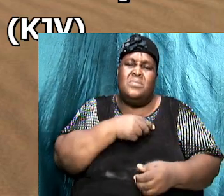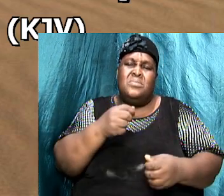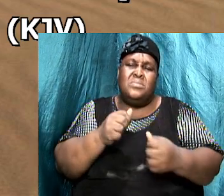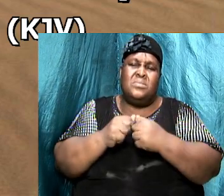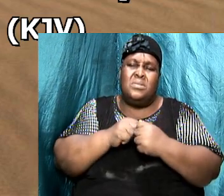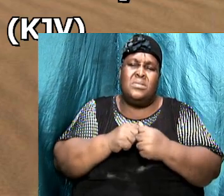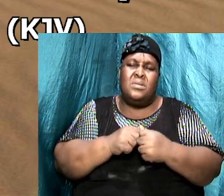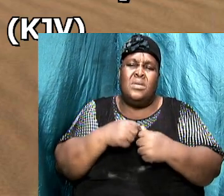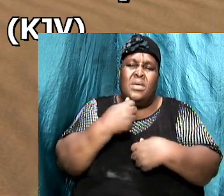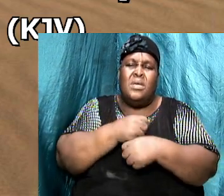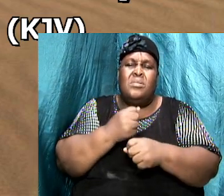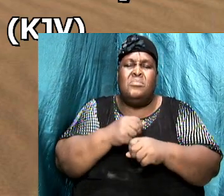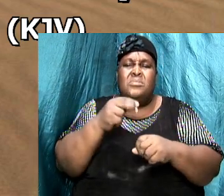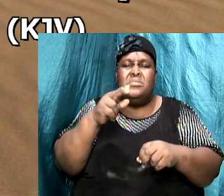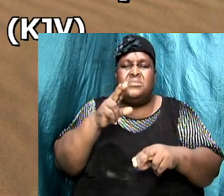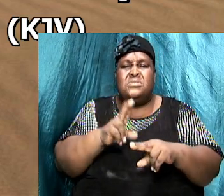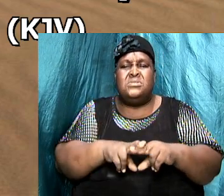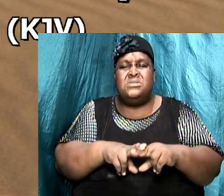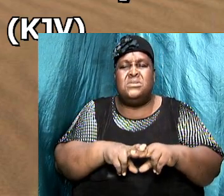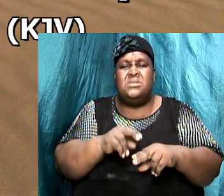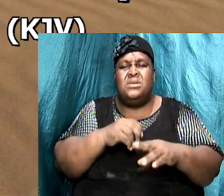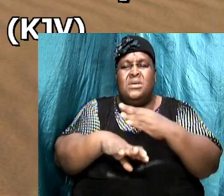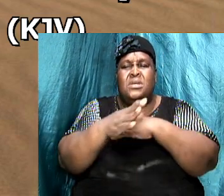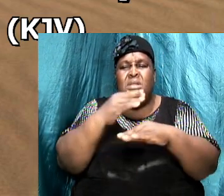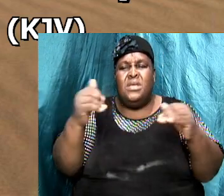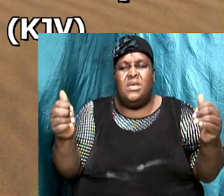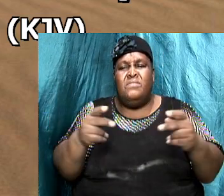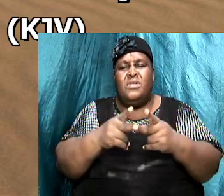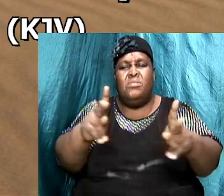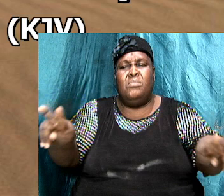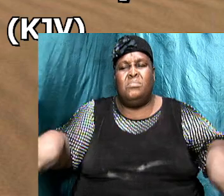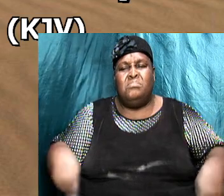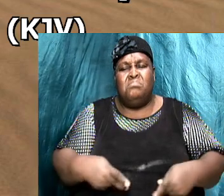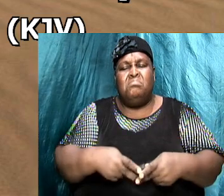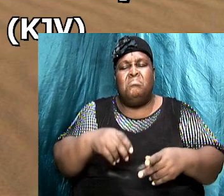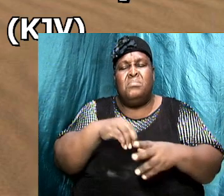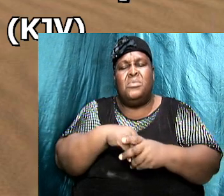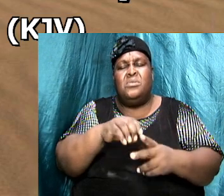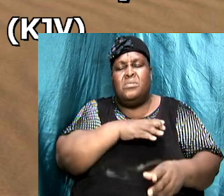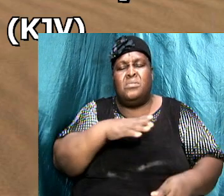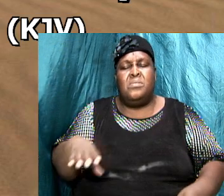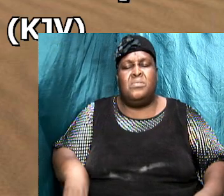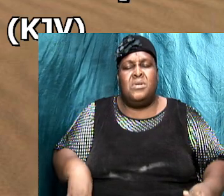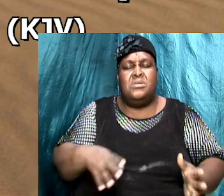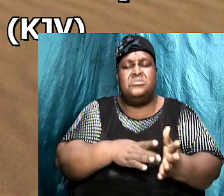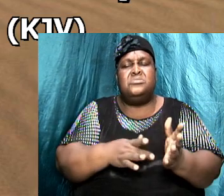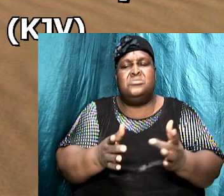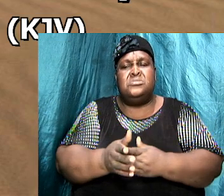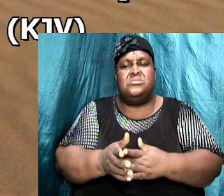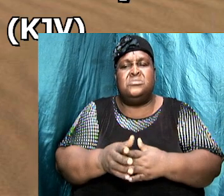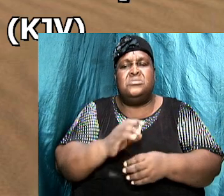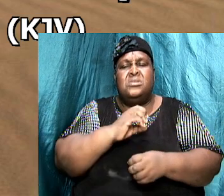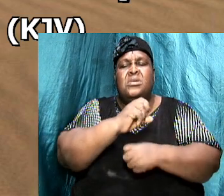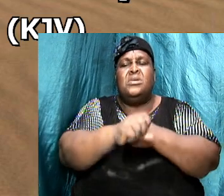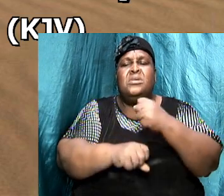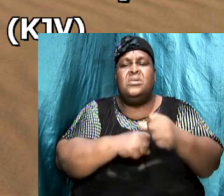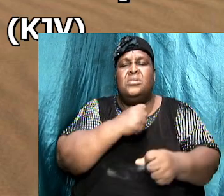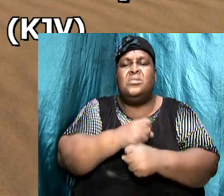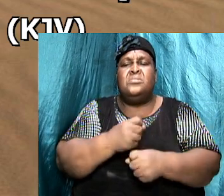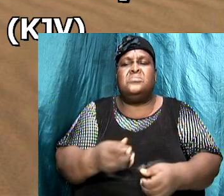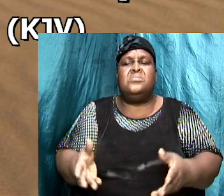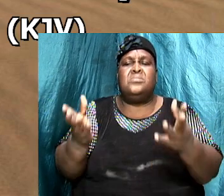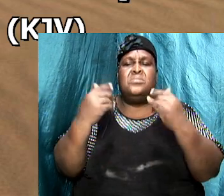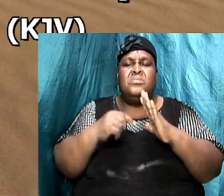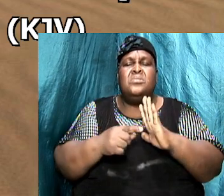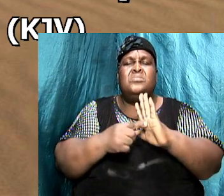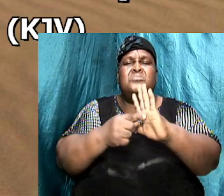sit together in heavenly places in Christ Jesus, that in the ages to come he might show